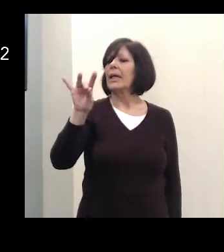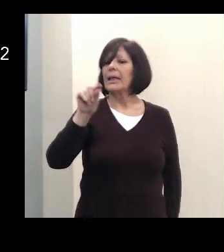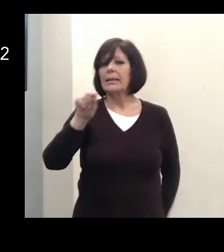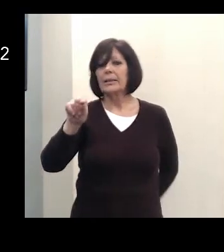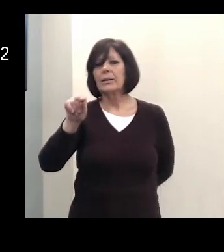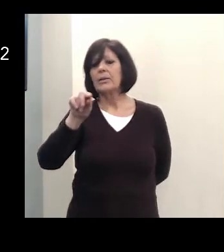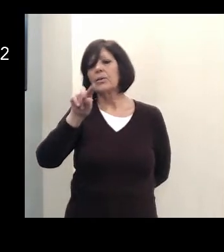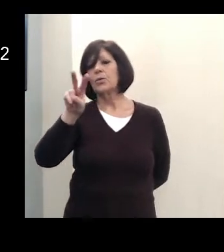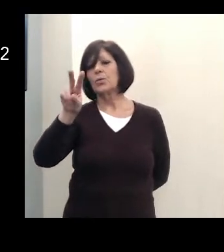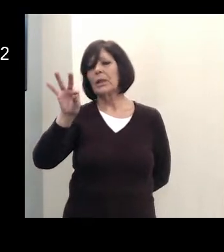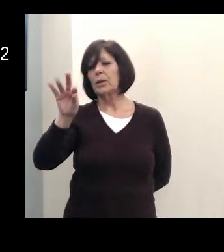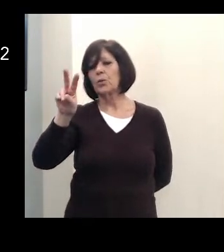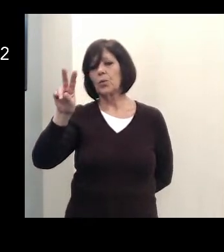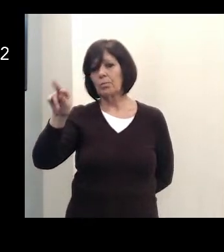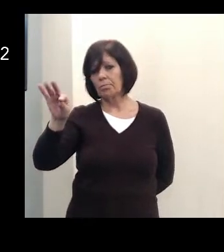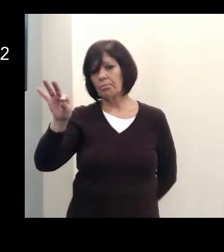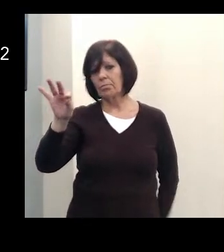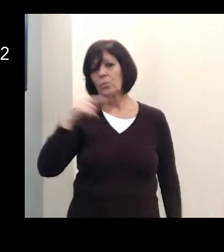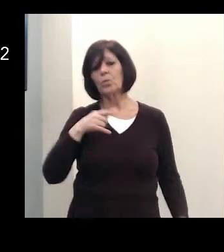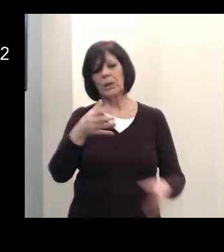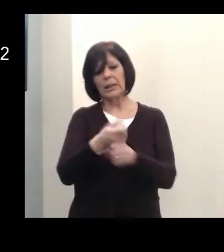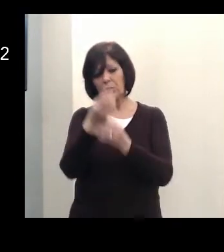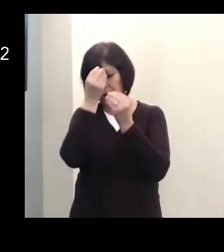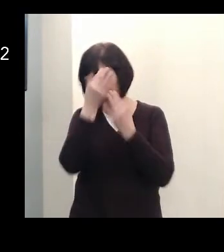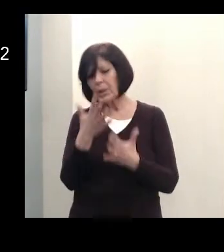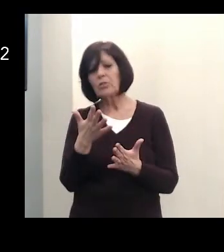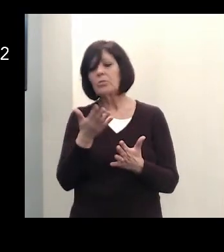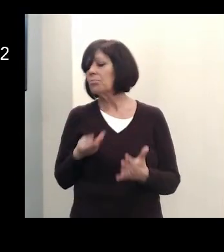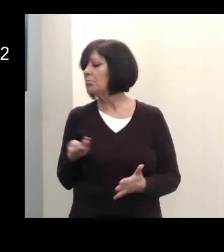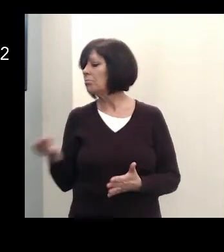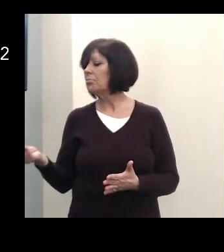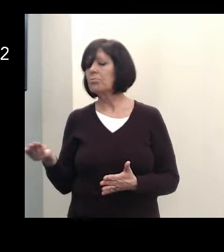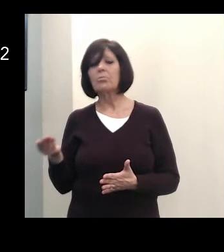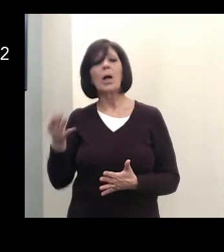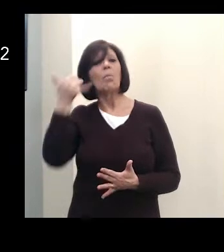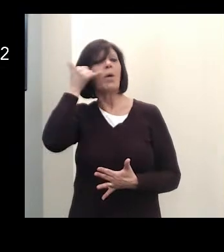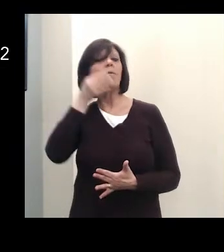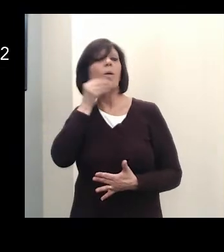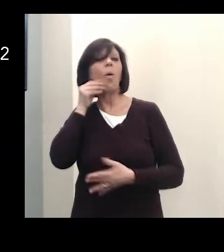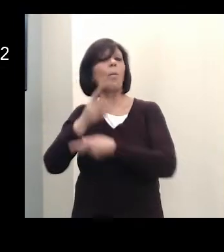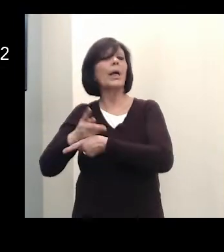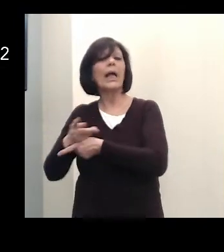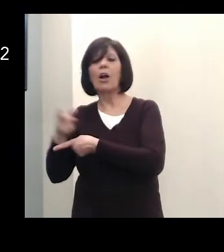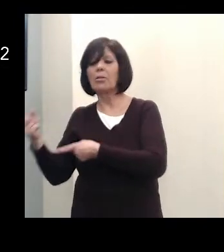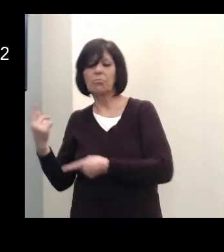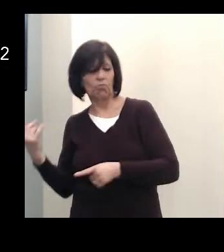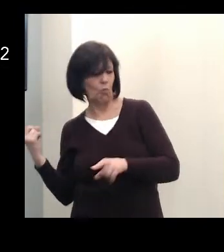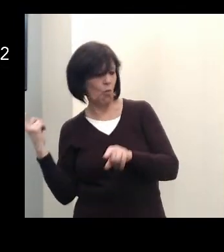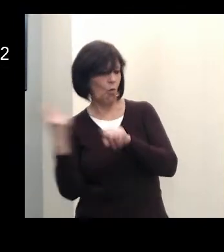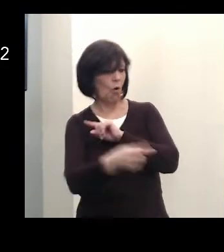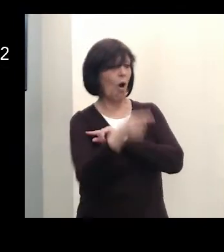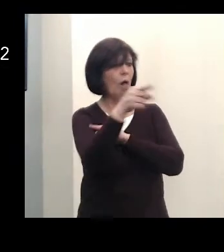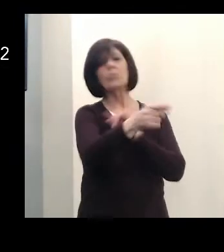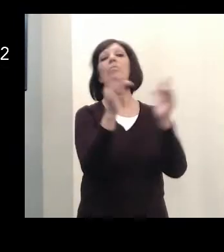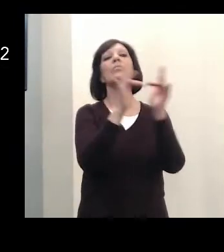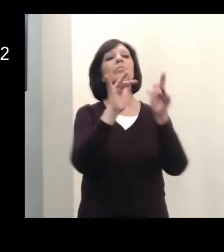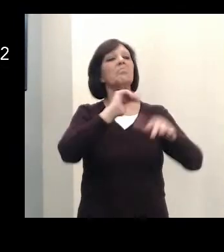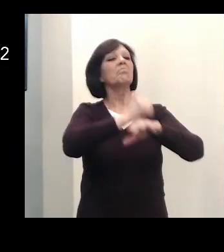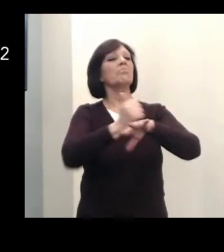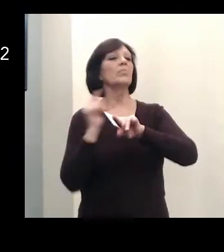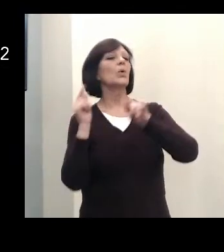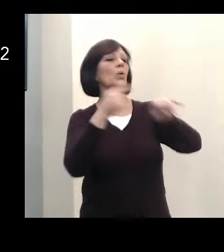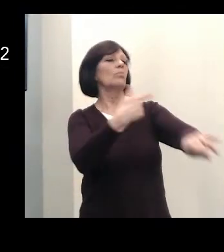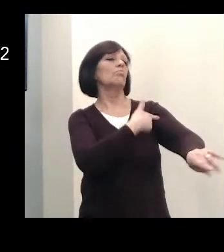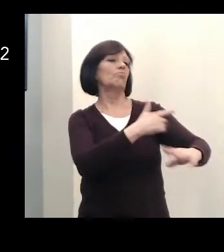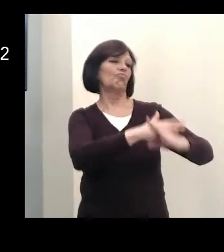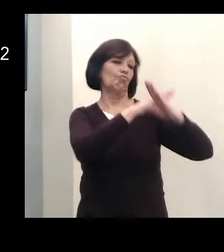716-858-2929. We'll get your information. We'll give it to Buffalo Home Care, and they will contact you and to make a plan to come over to give you